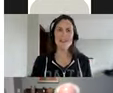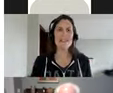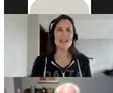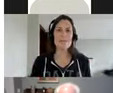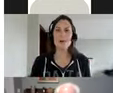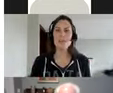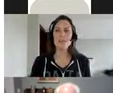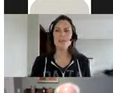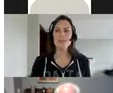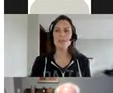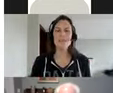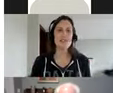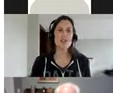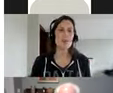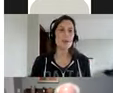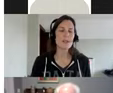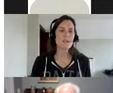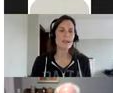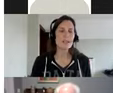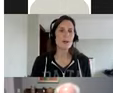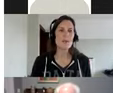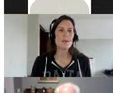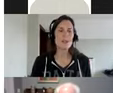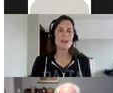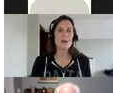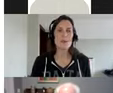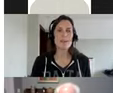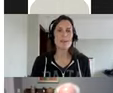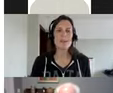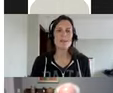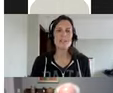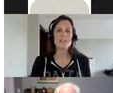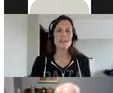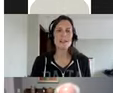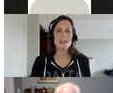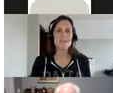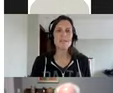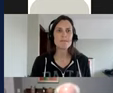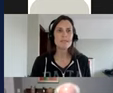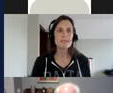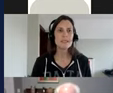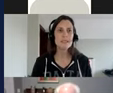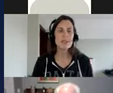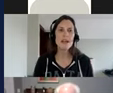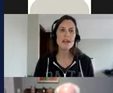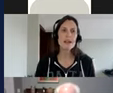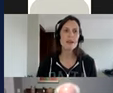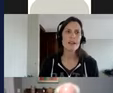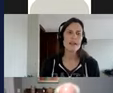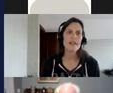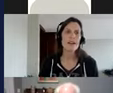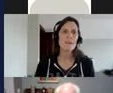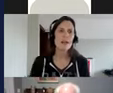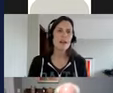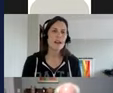that are in the same boat of the geo world. So hopefully you can help me with some of these challenges. And with that, I'll go